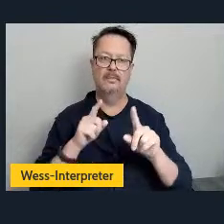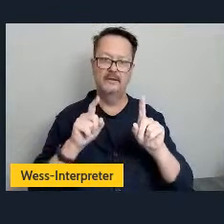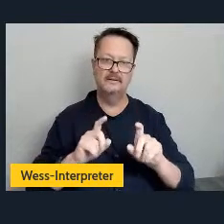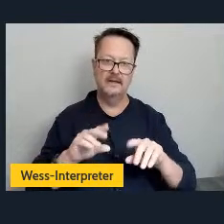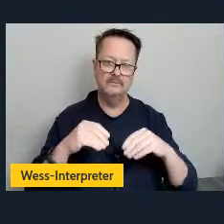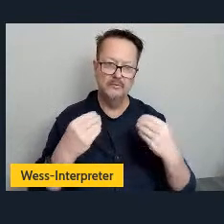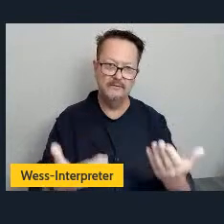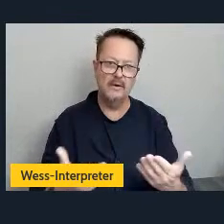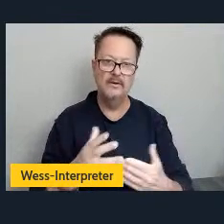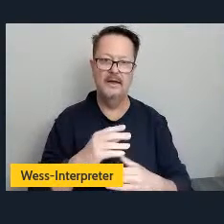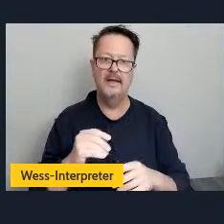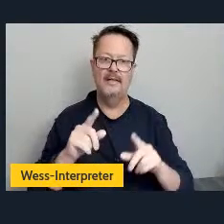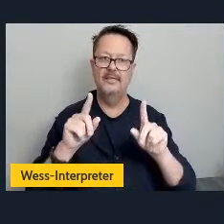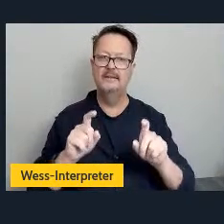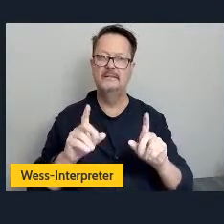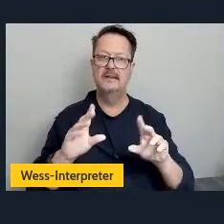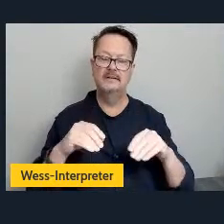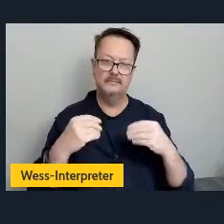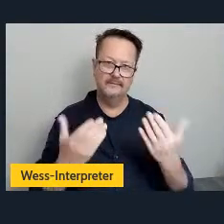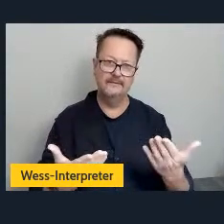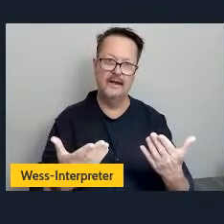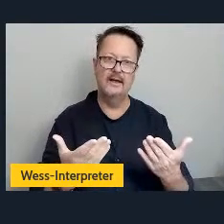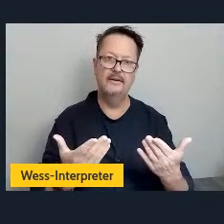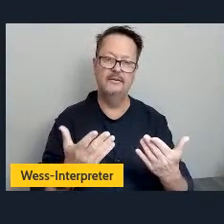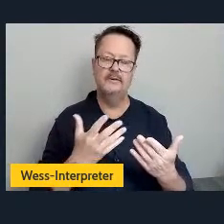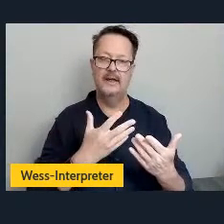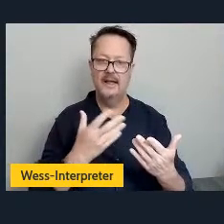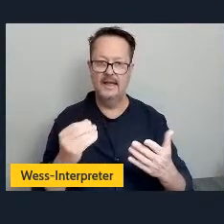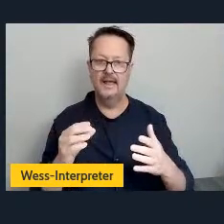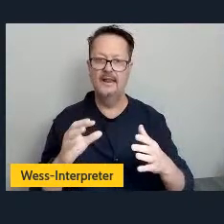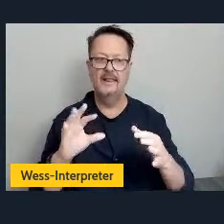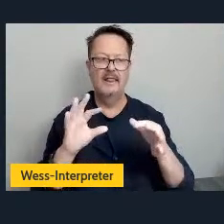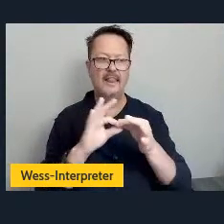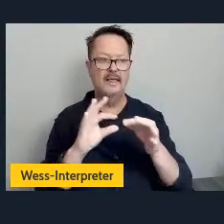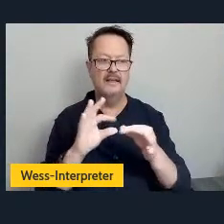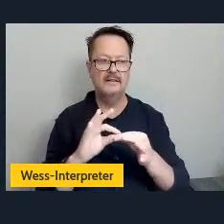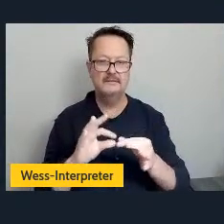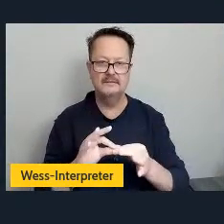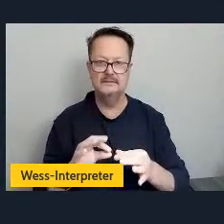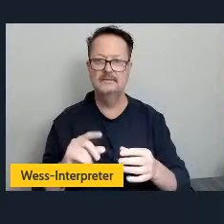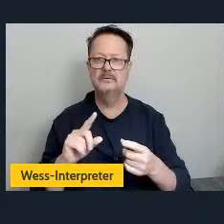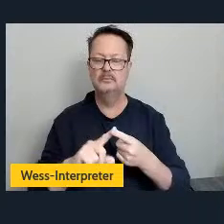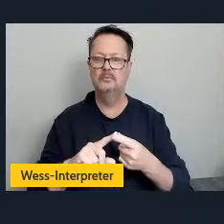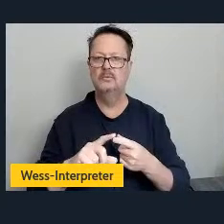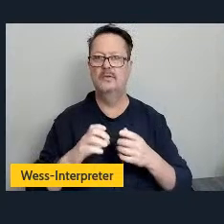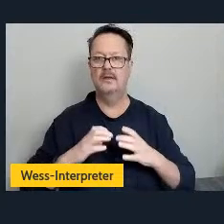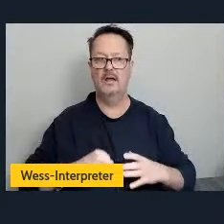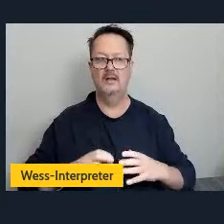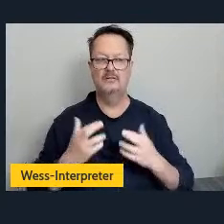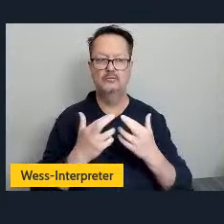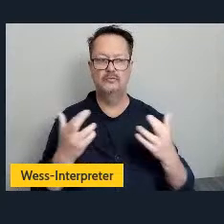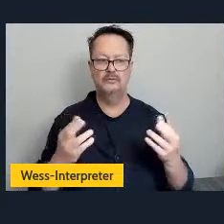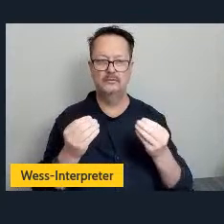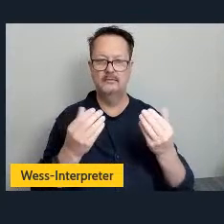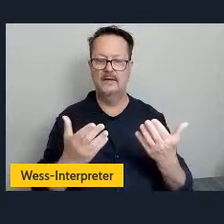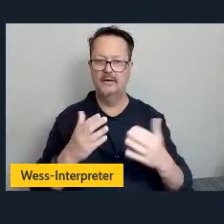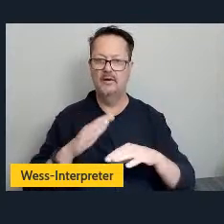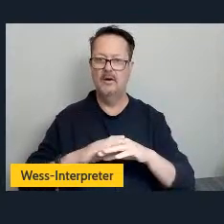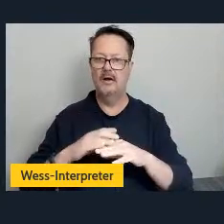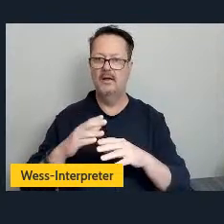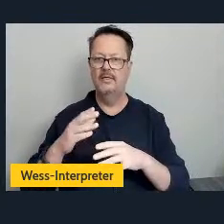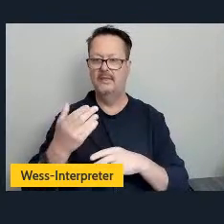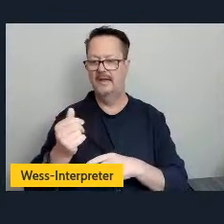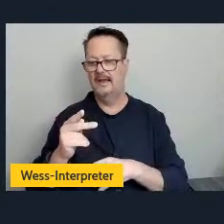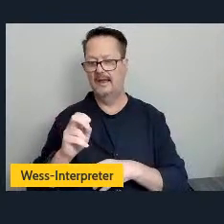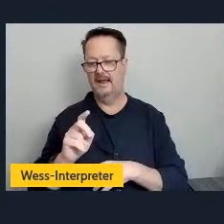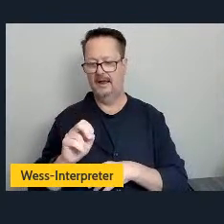provider, and the test provider links to the custom resource provider or the on-event handler right here. So all